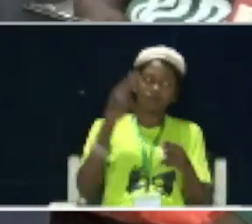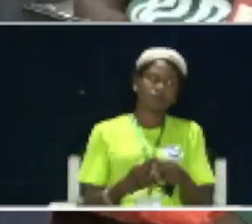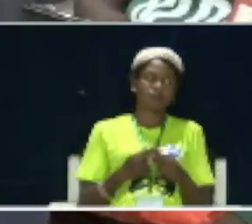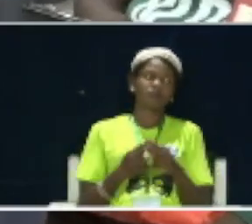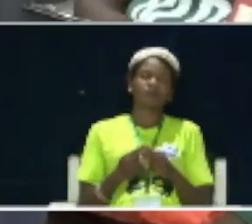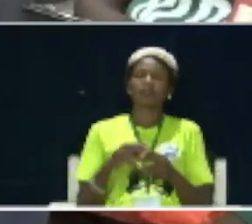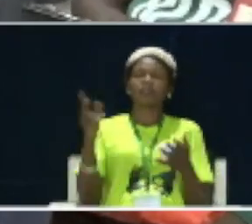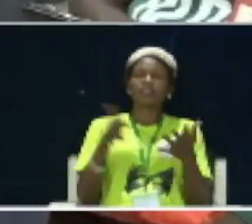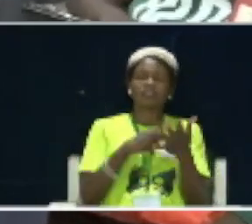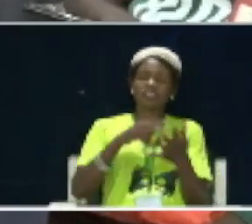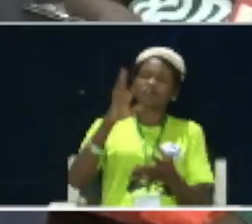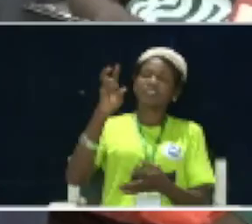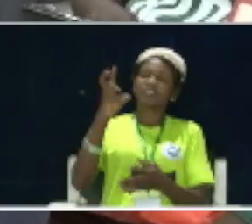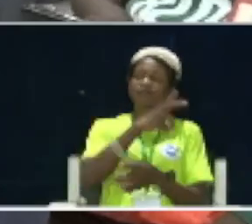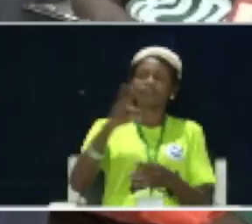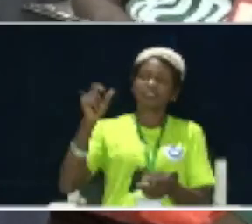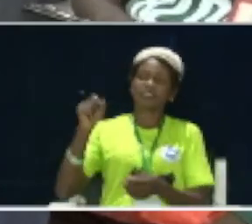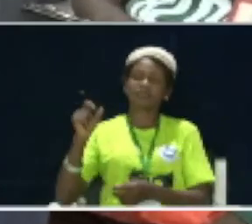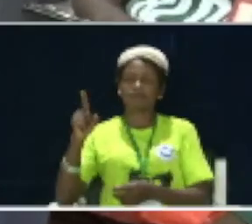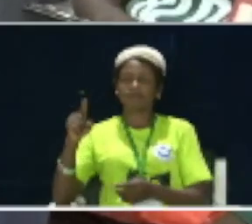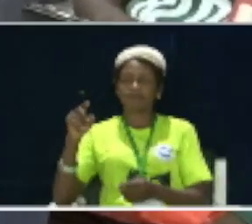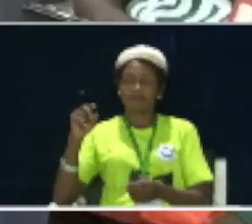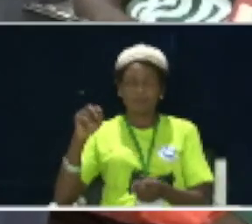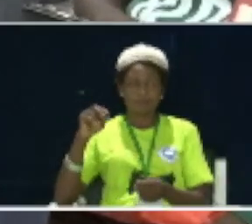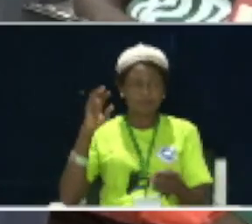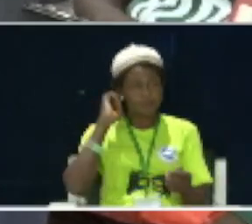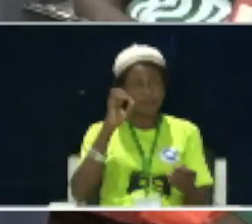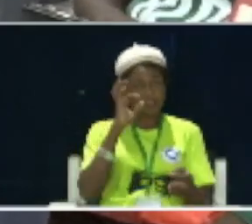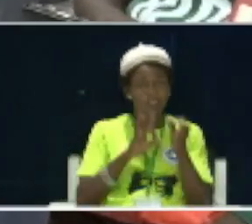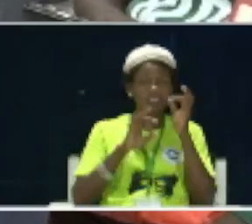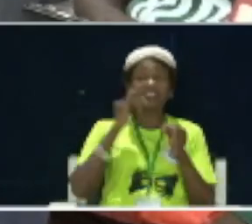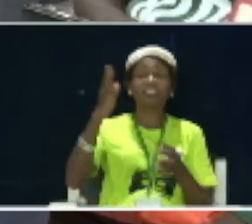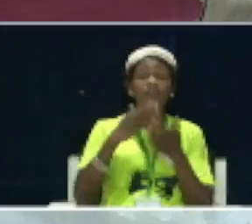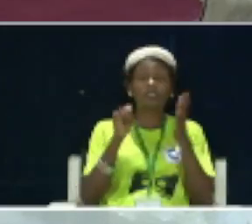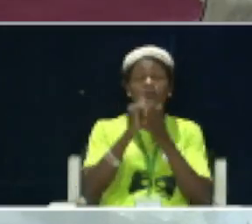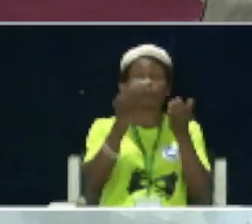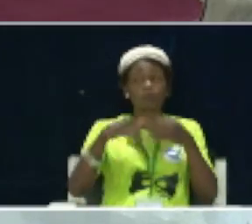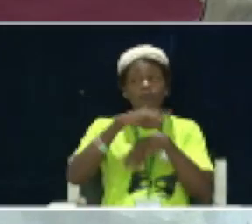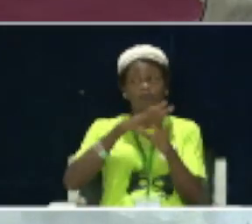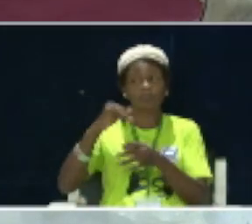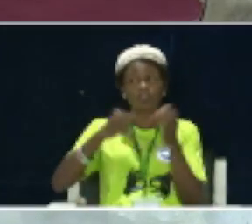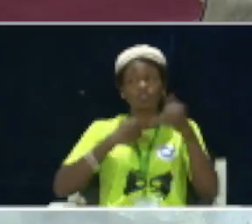Psalm 16 verse 11. Is there somebody who wants an overflowing joy? Psalm 16 verse 11.